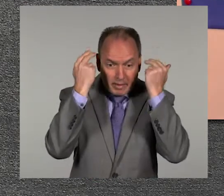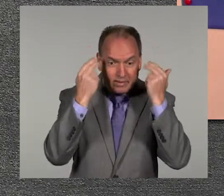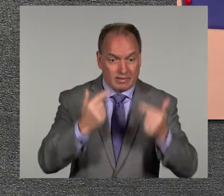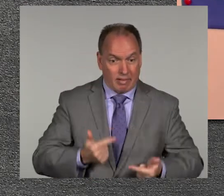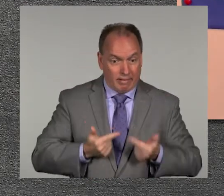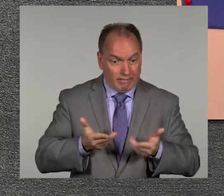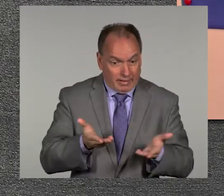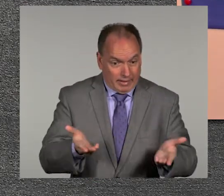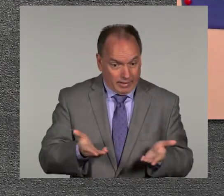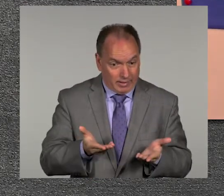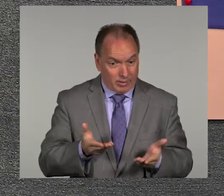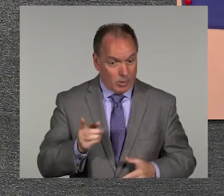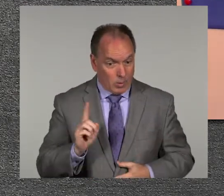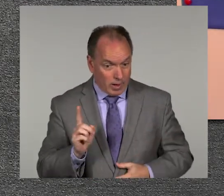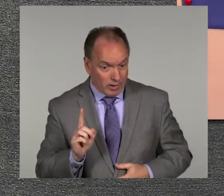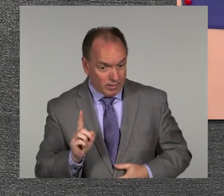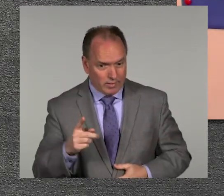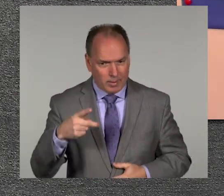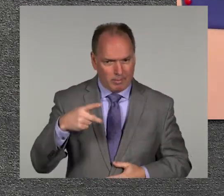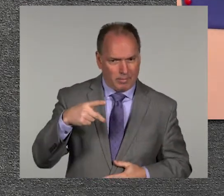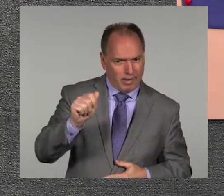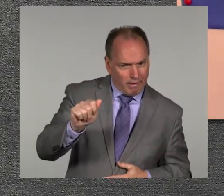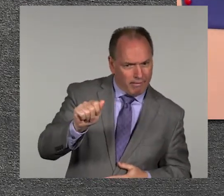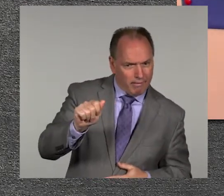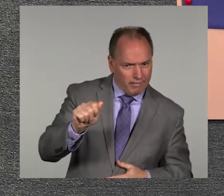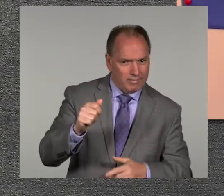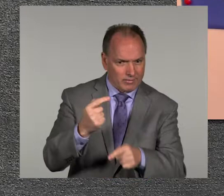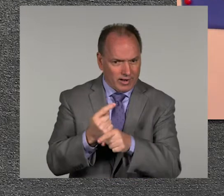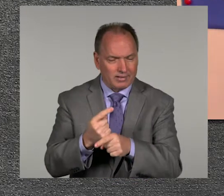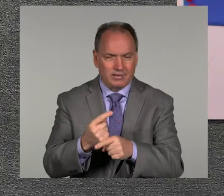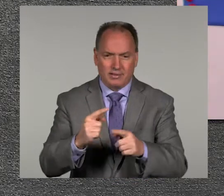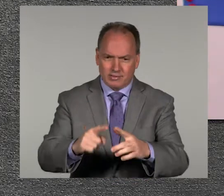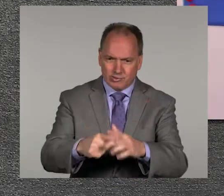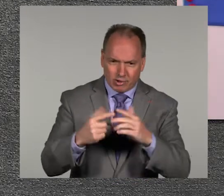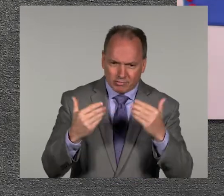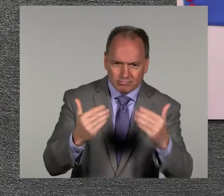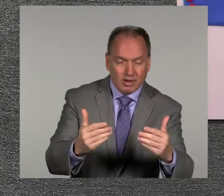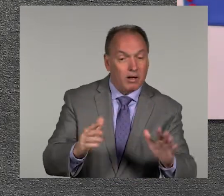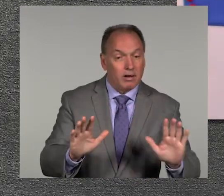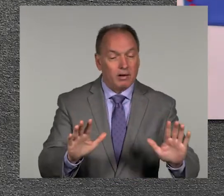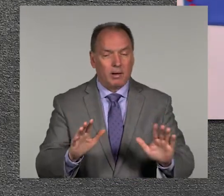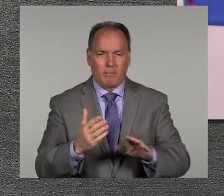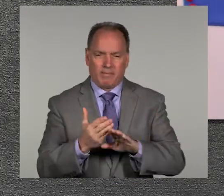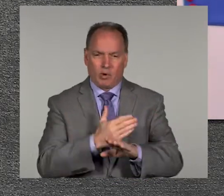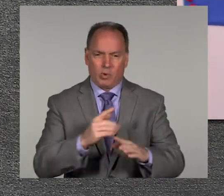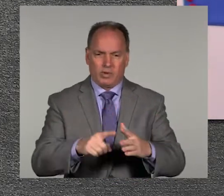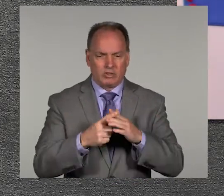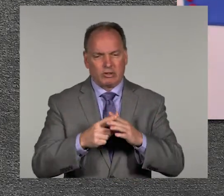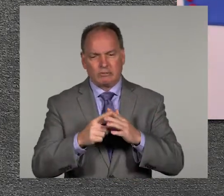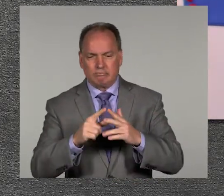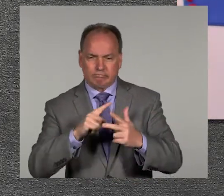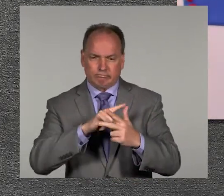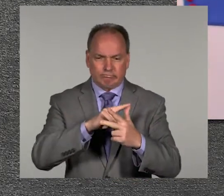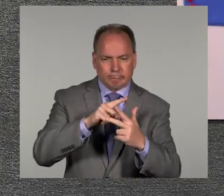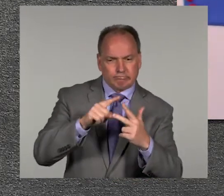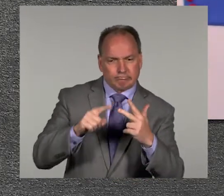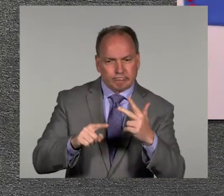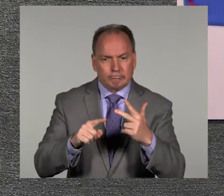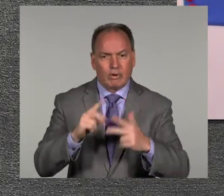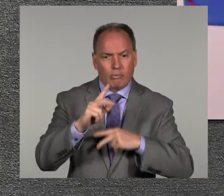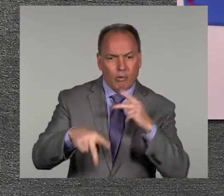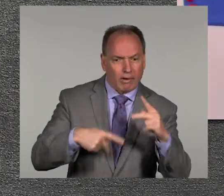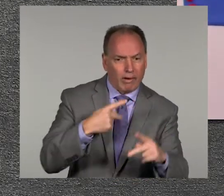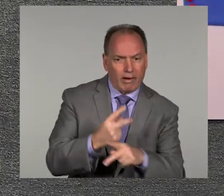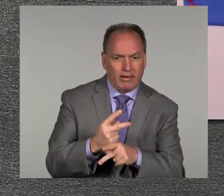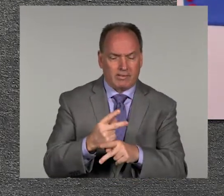live, which is Pennsylvania. Let's get started. Before we get started investigating which types of bunnies live